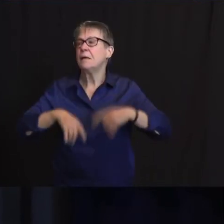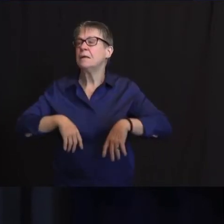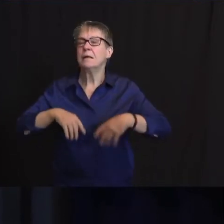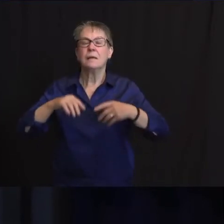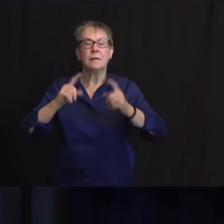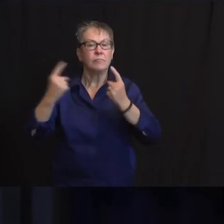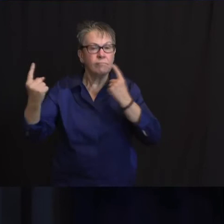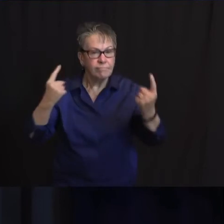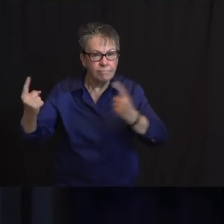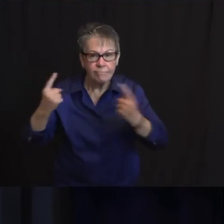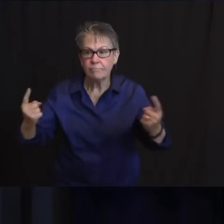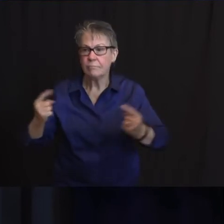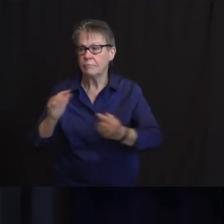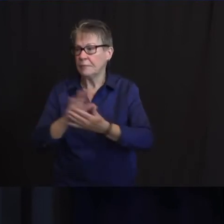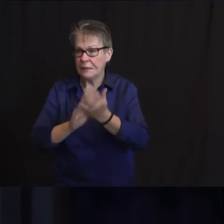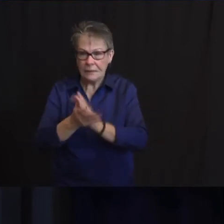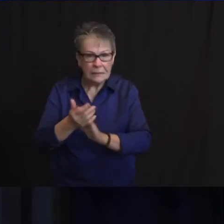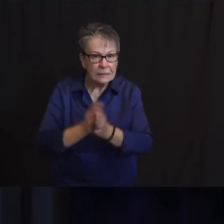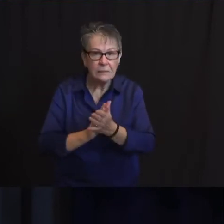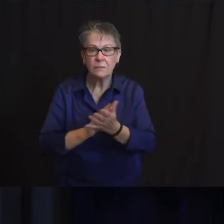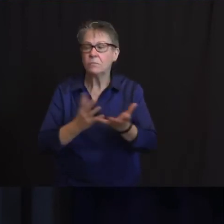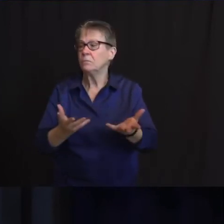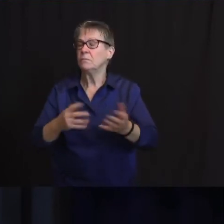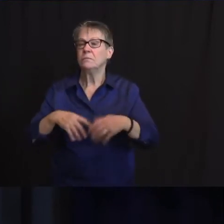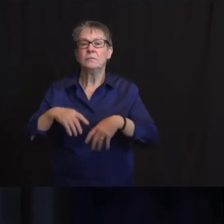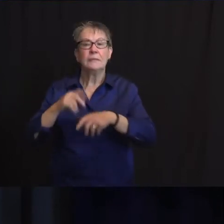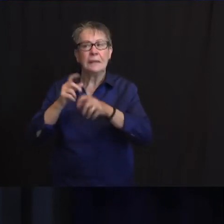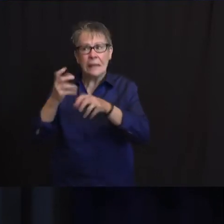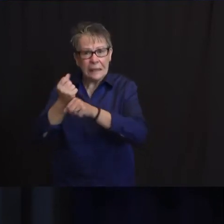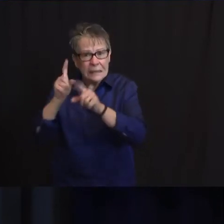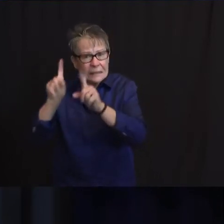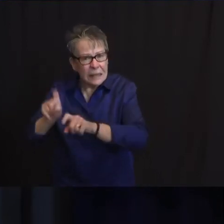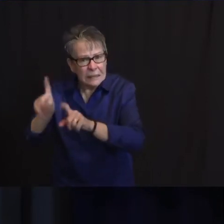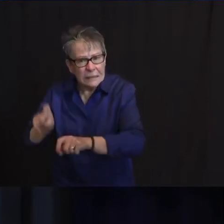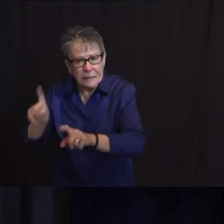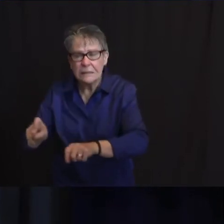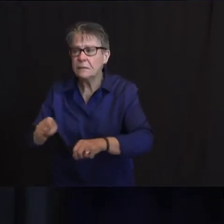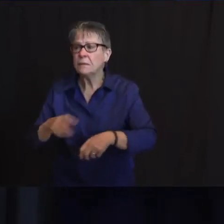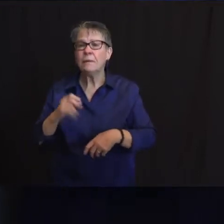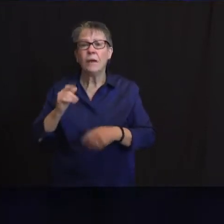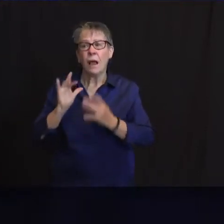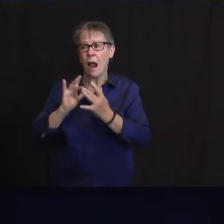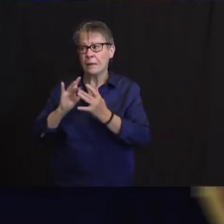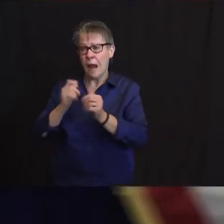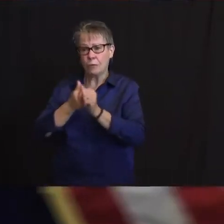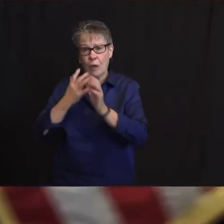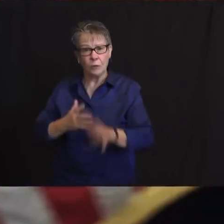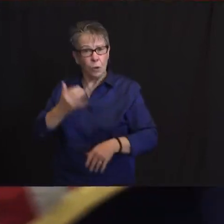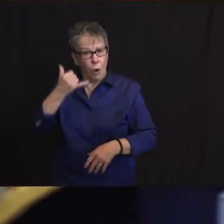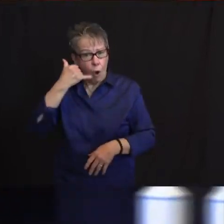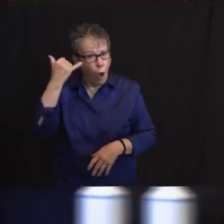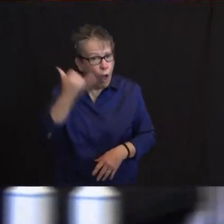all, please take the call and download the COVID Alert NJ app. Thank you. Judy, thank you.